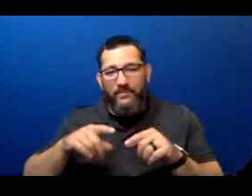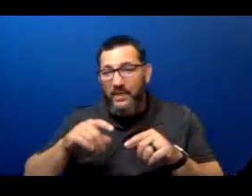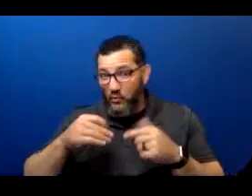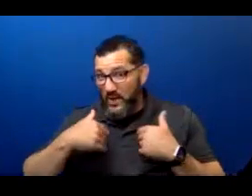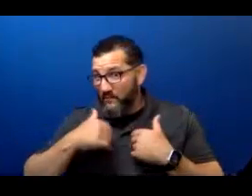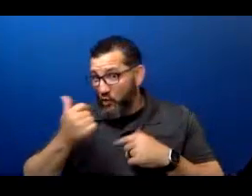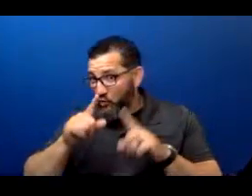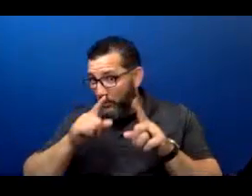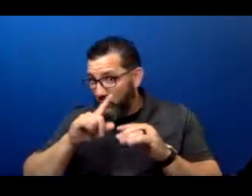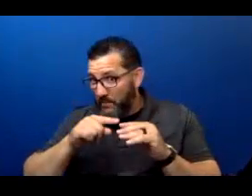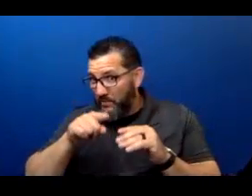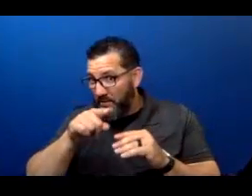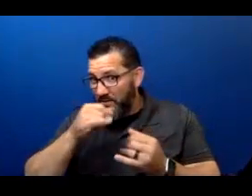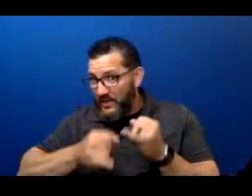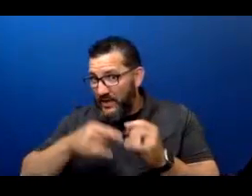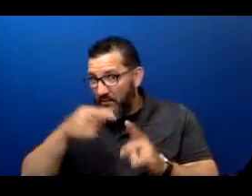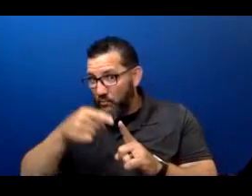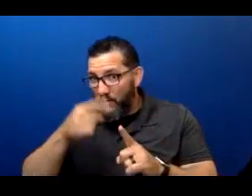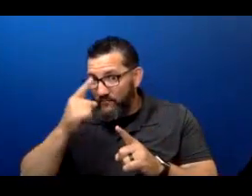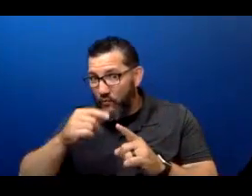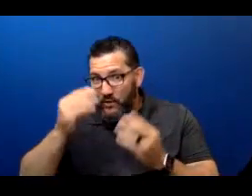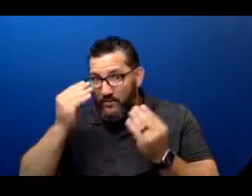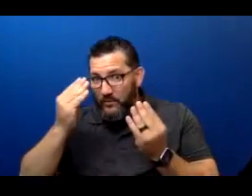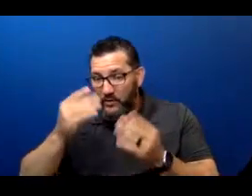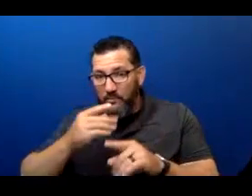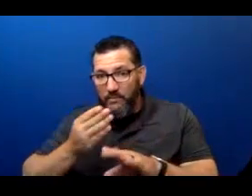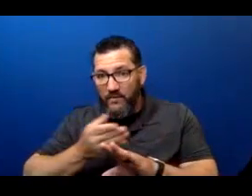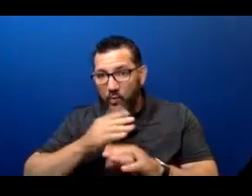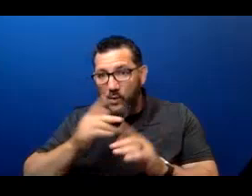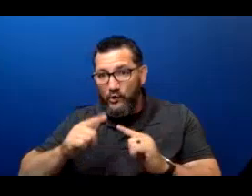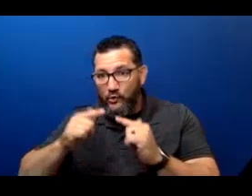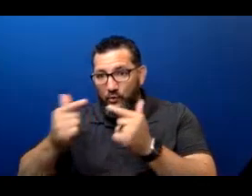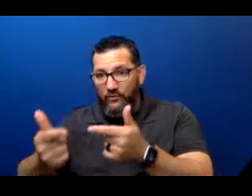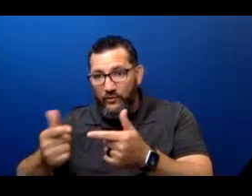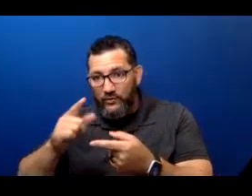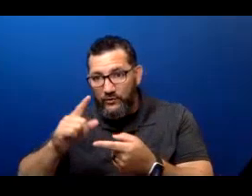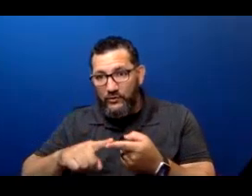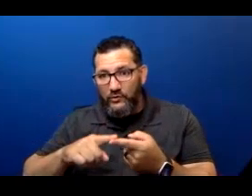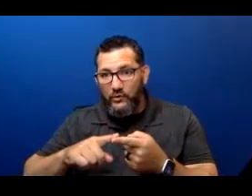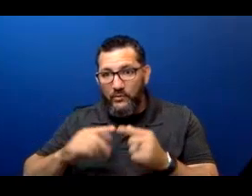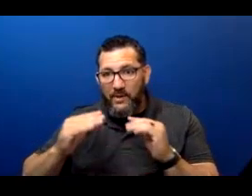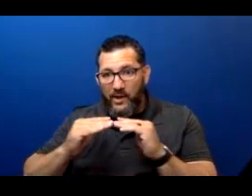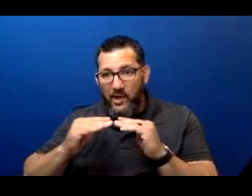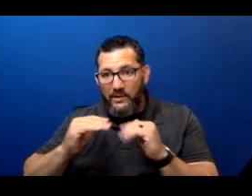this last point of updates from me before I turn it over to my colleague?